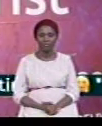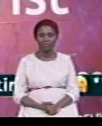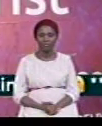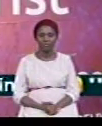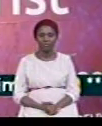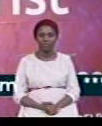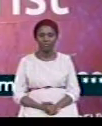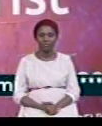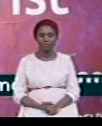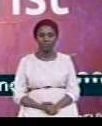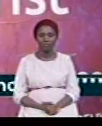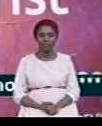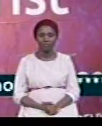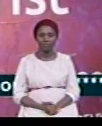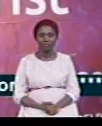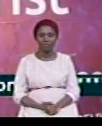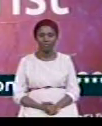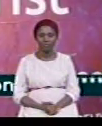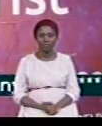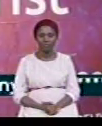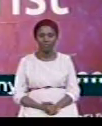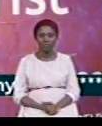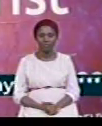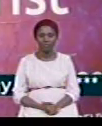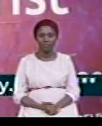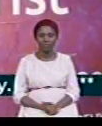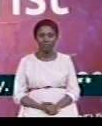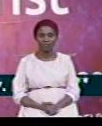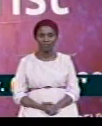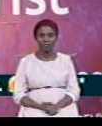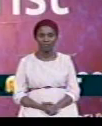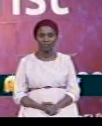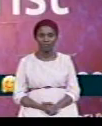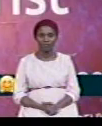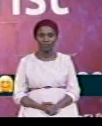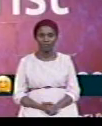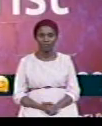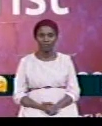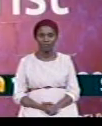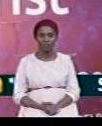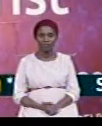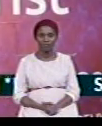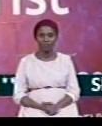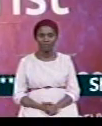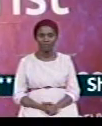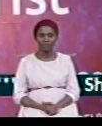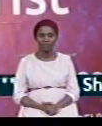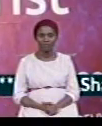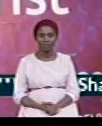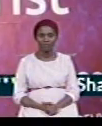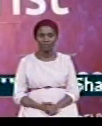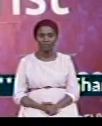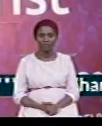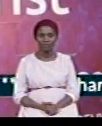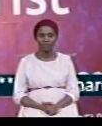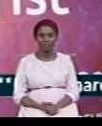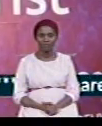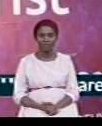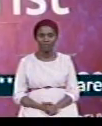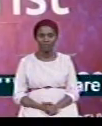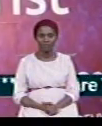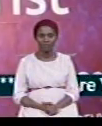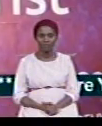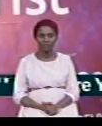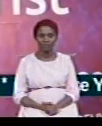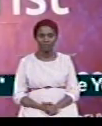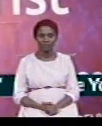Philippine. I'm a dad rose in the end. Nyako Pound Dom, and also last year, February, I don't see a global crusade.